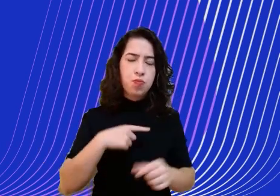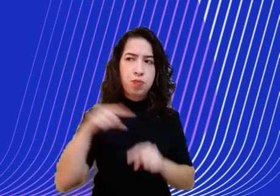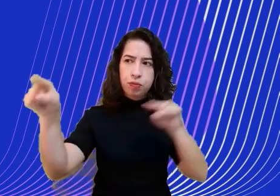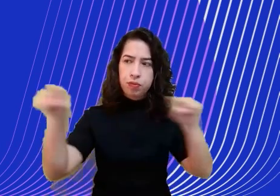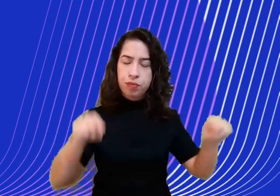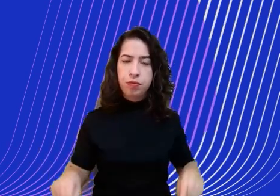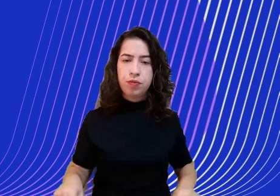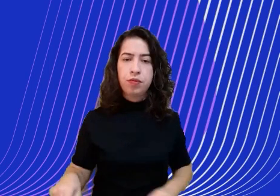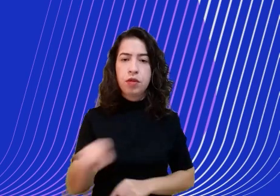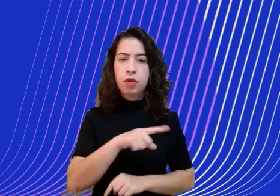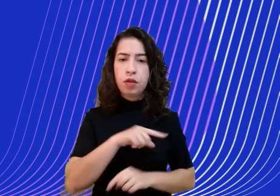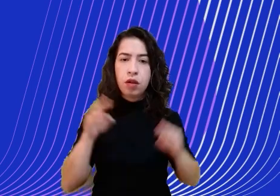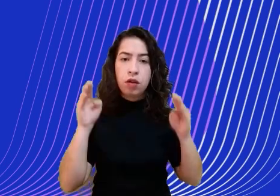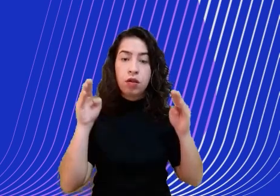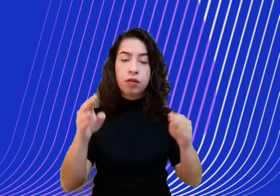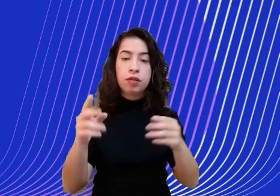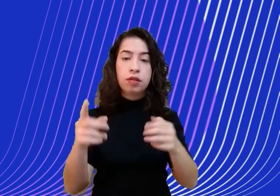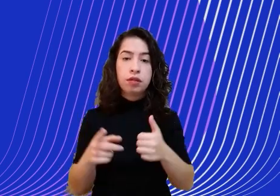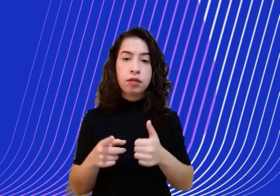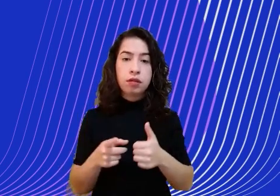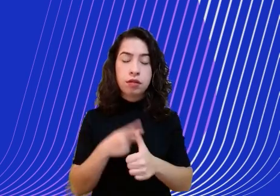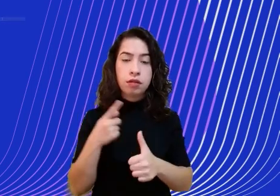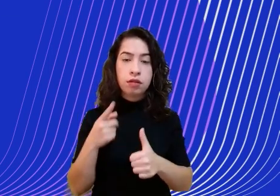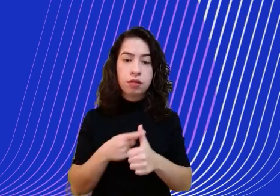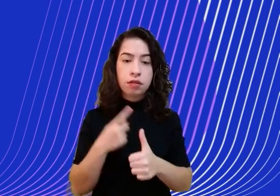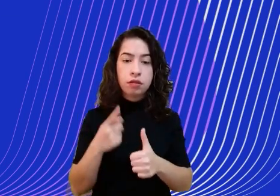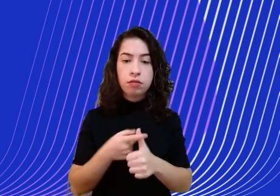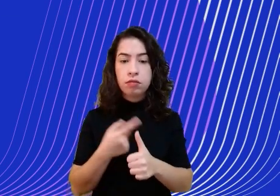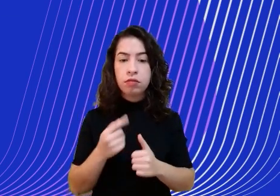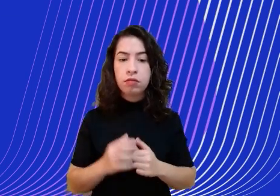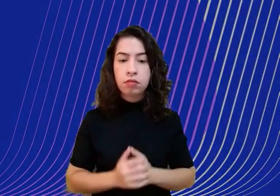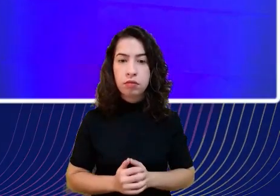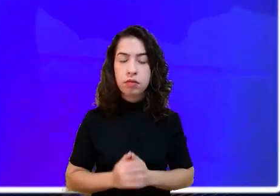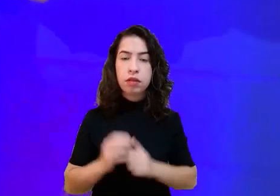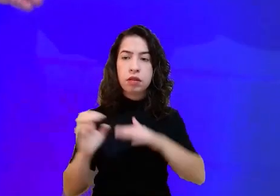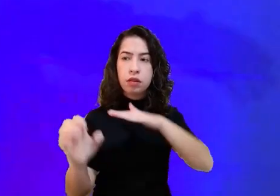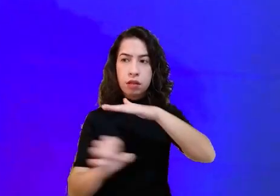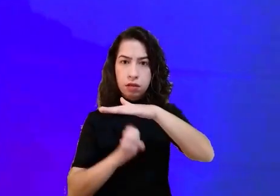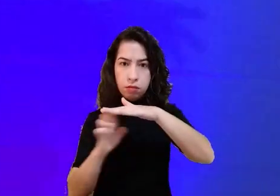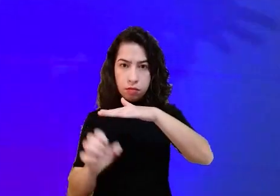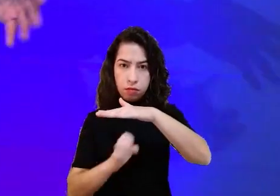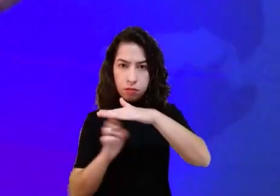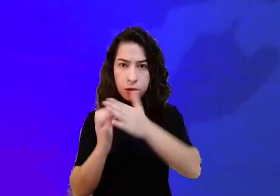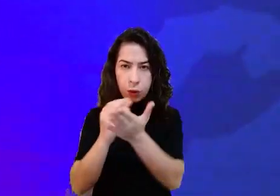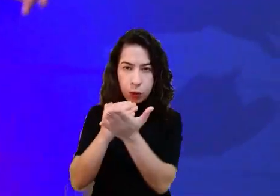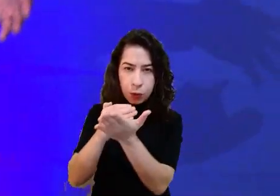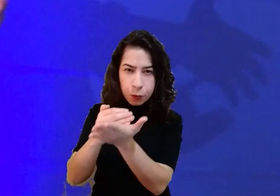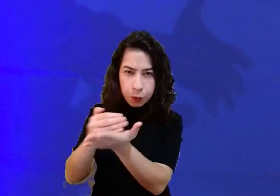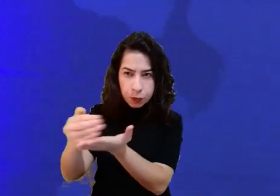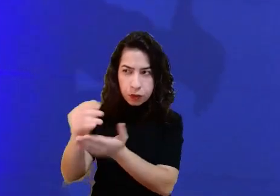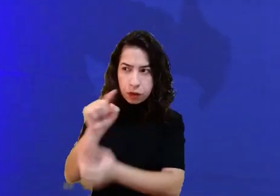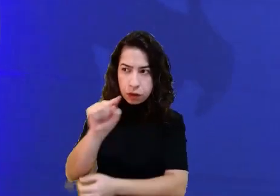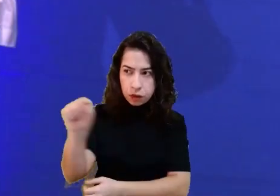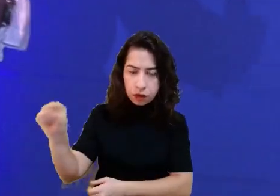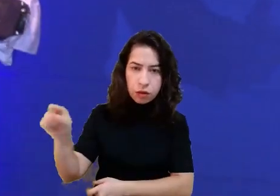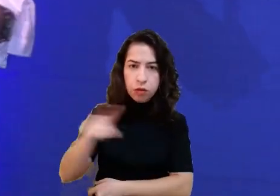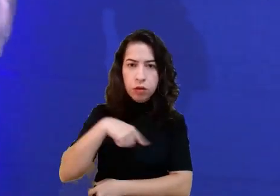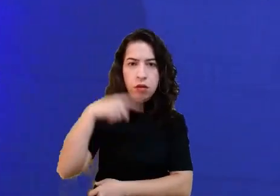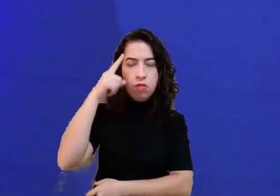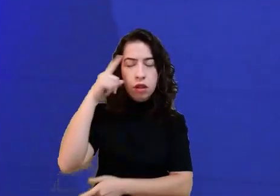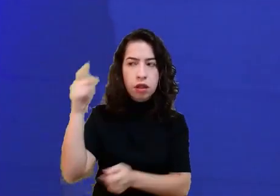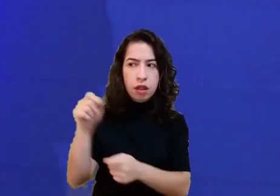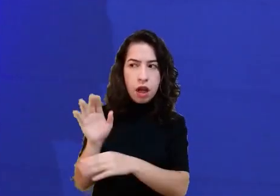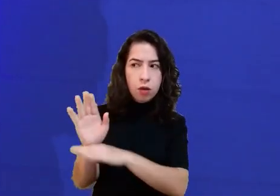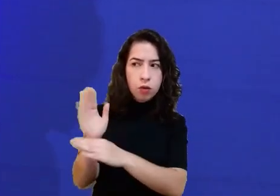So our initial focus would be in the early stage, the companies in their first days, when we